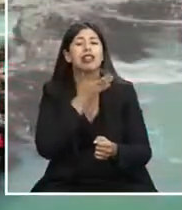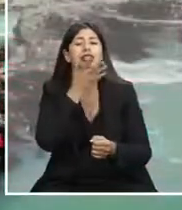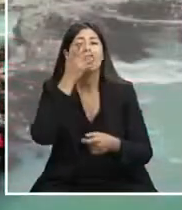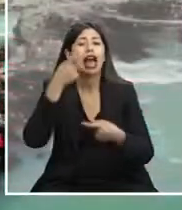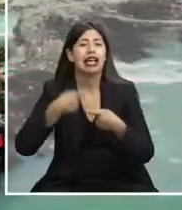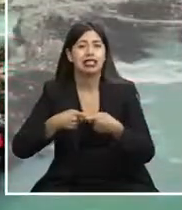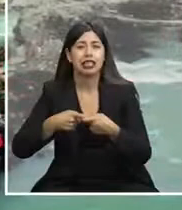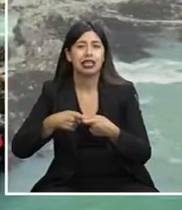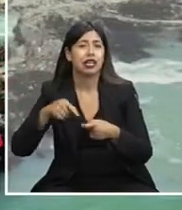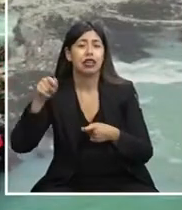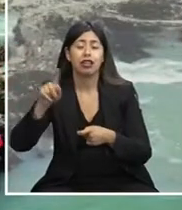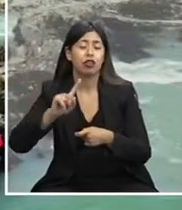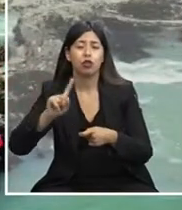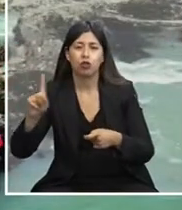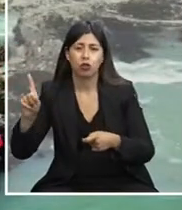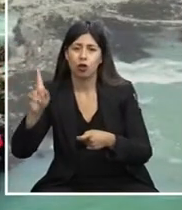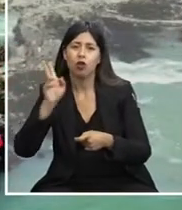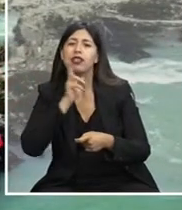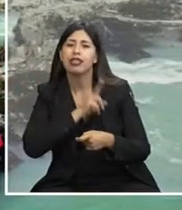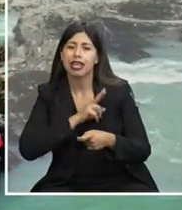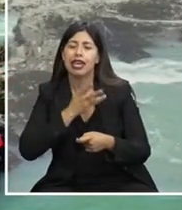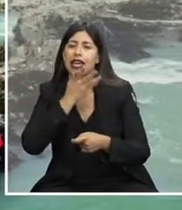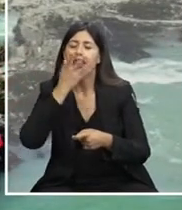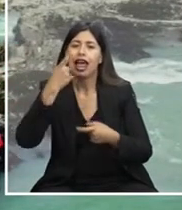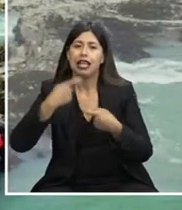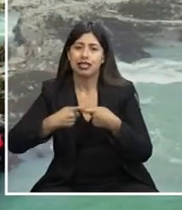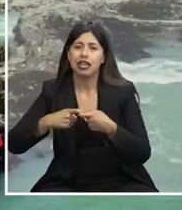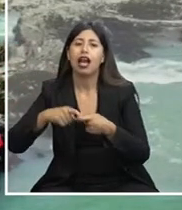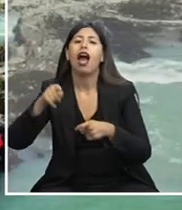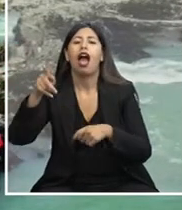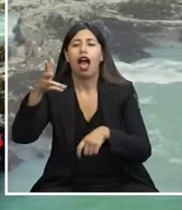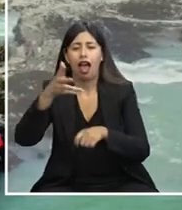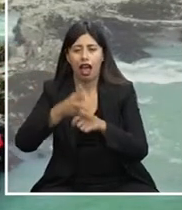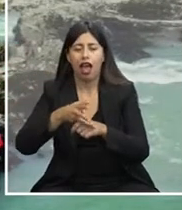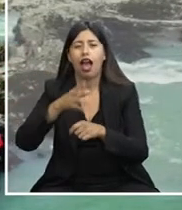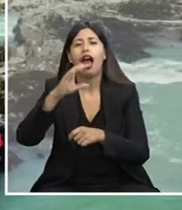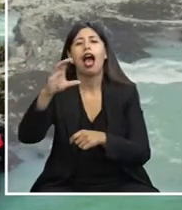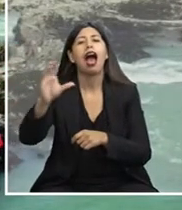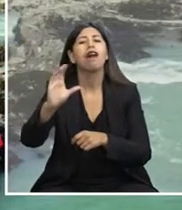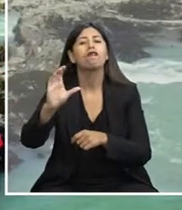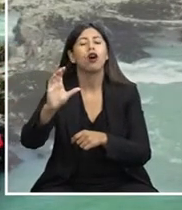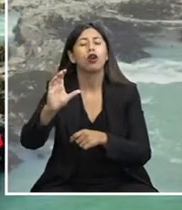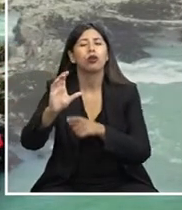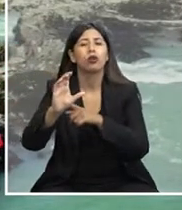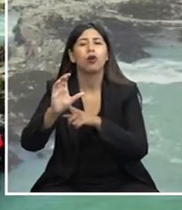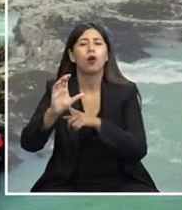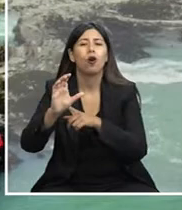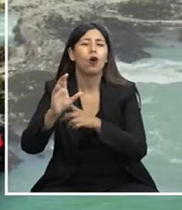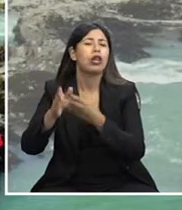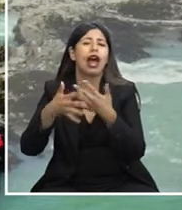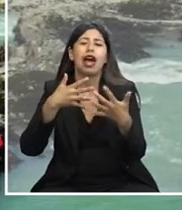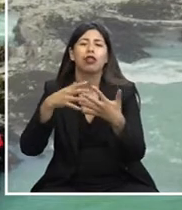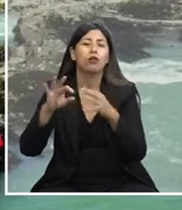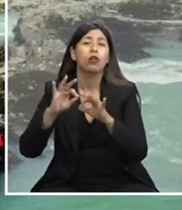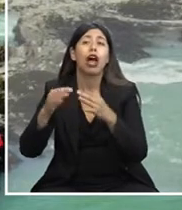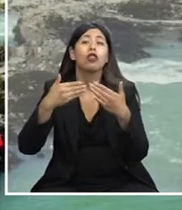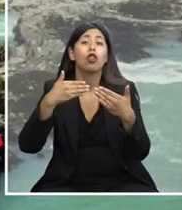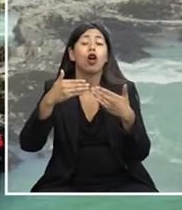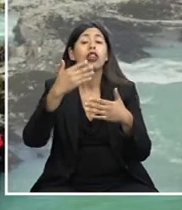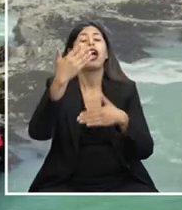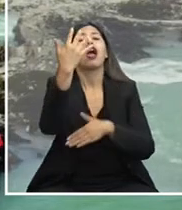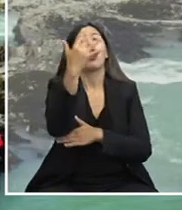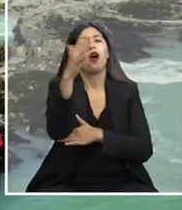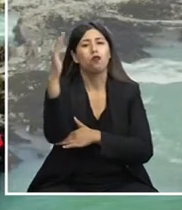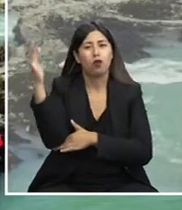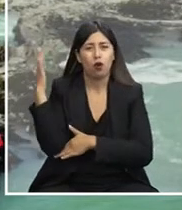clear. It's probably got lots of organic carbon in it coming off the forested watershed sites here. Two glacier catchments, river catchments with